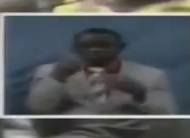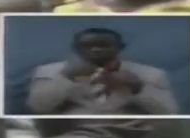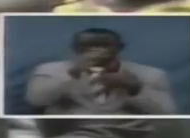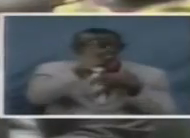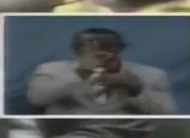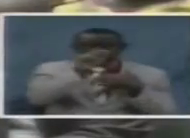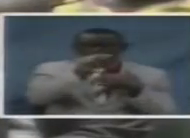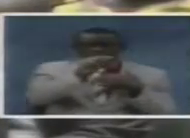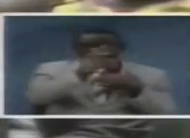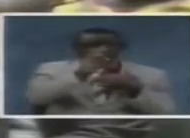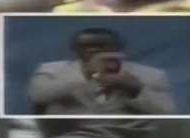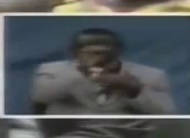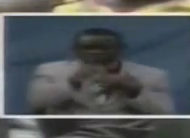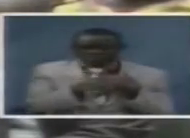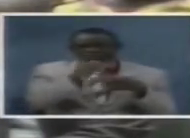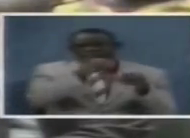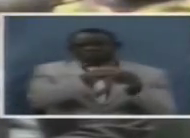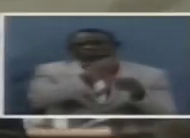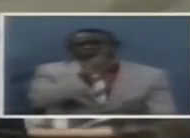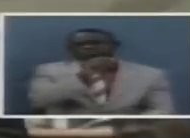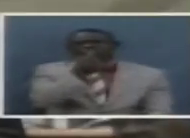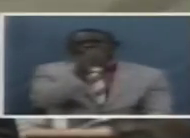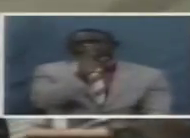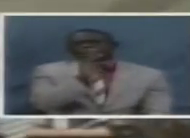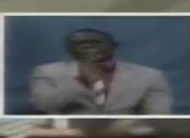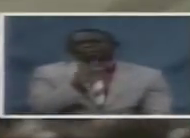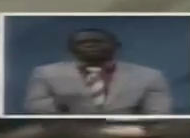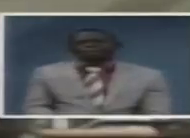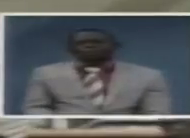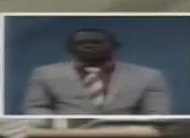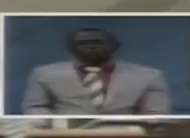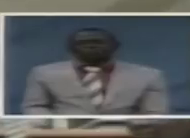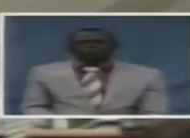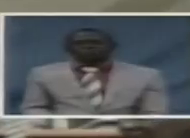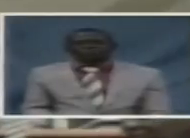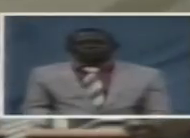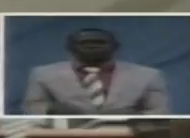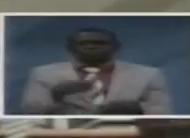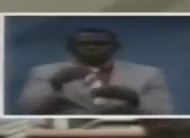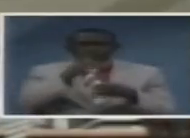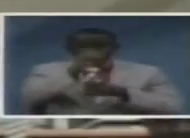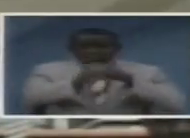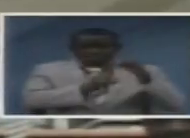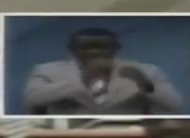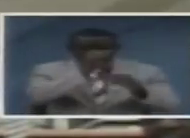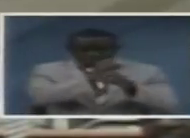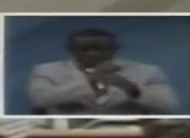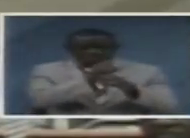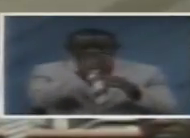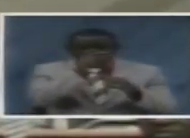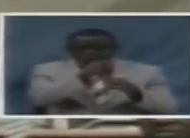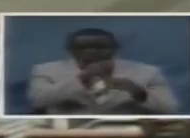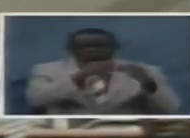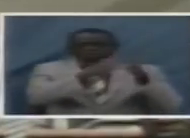to 9.7% as at the end of December 2016. This is above the international